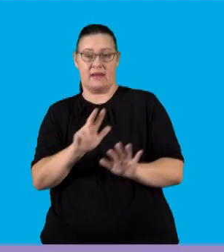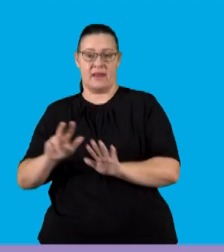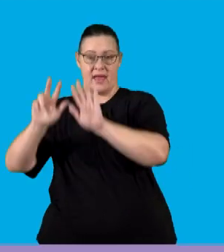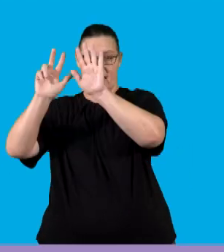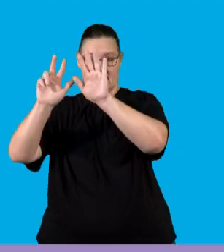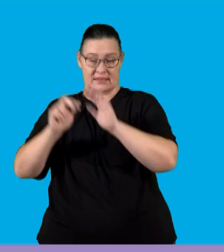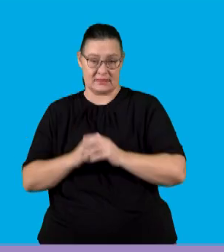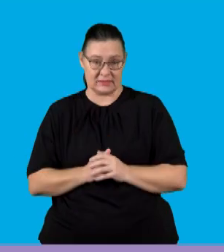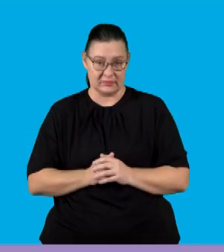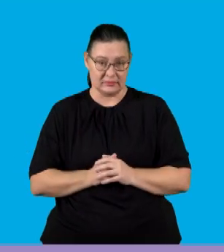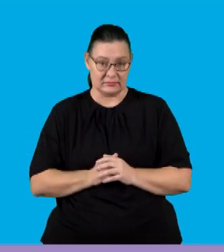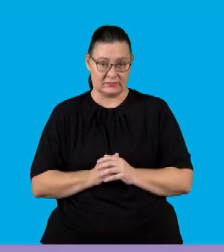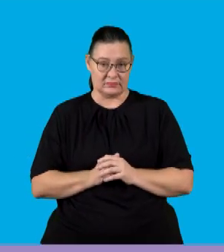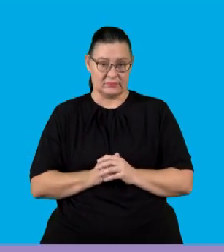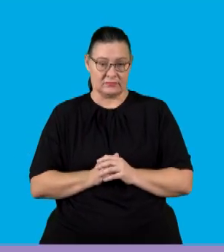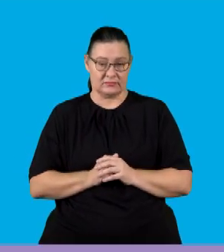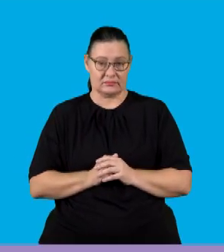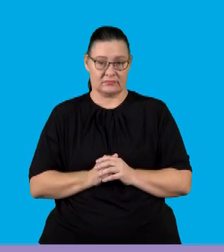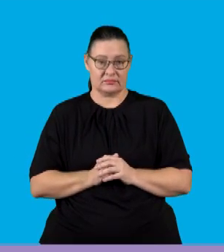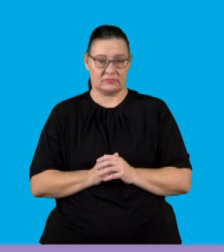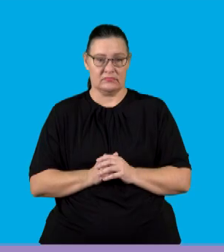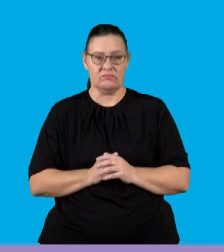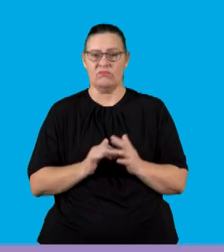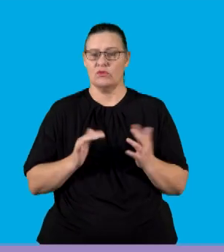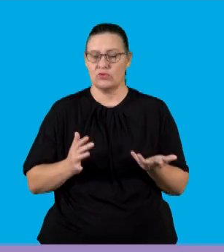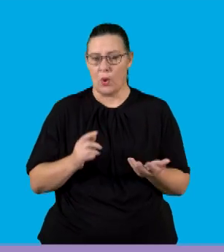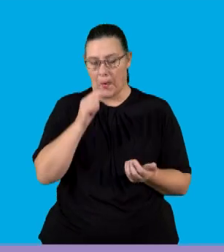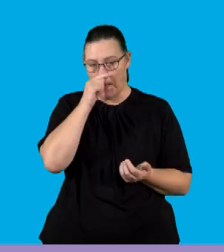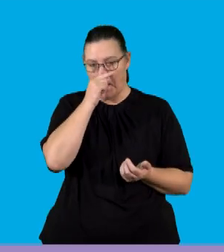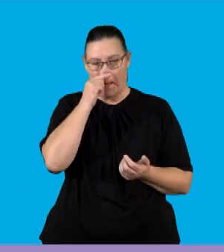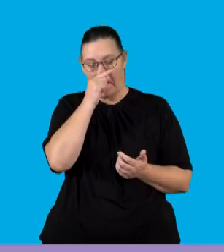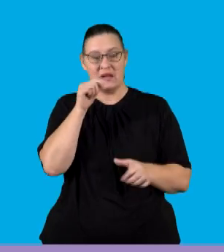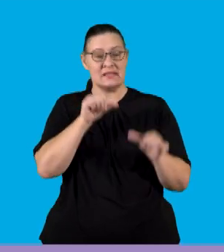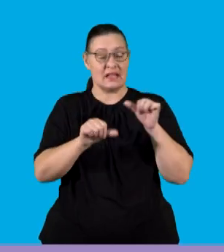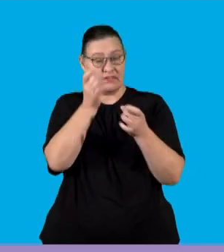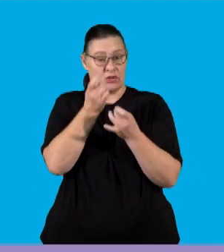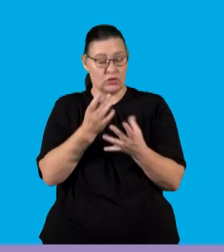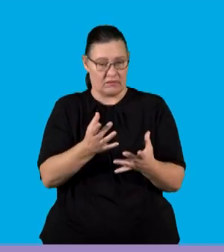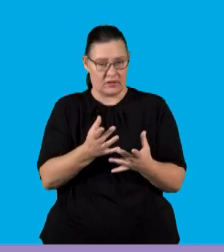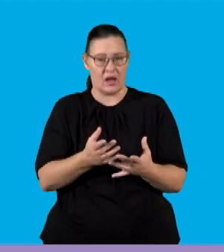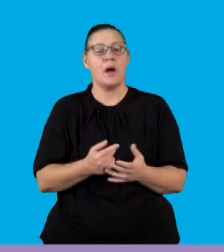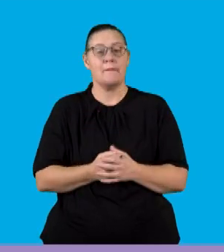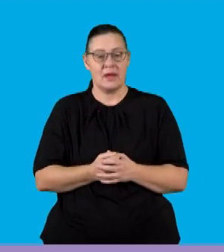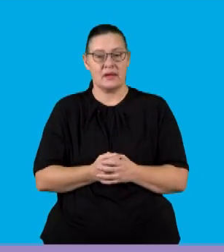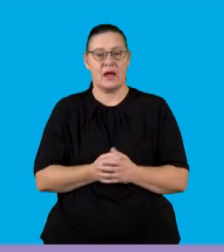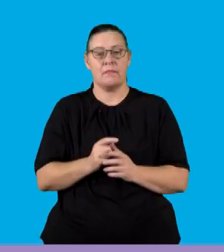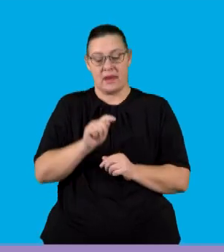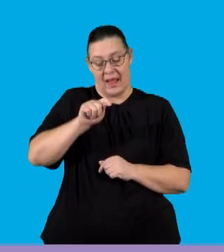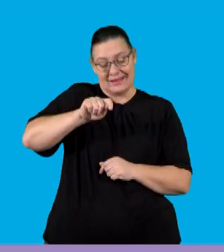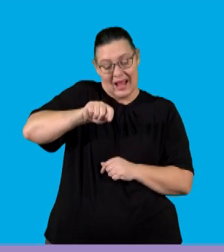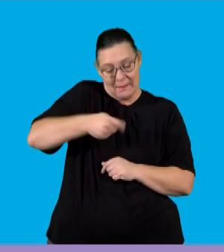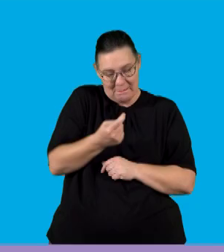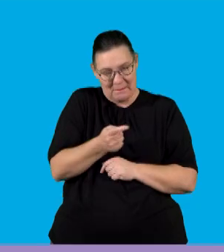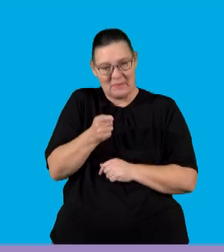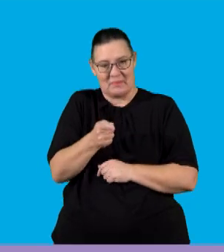by 10 exponent 8. So scientific notation is written as a decimal